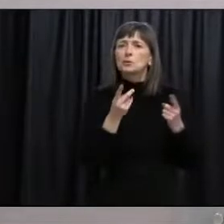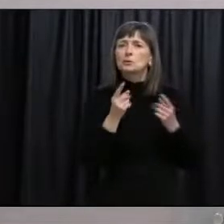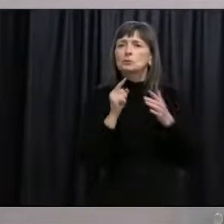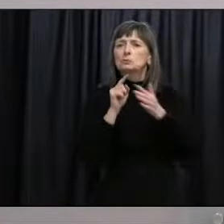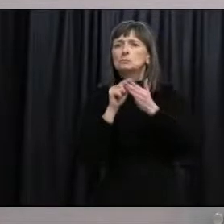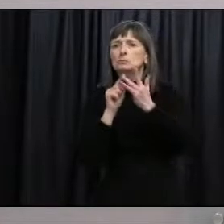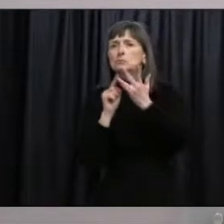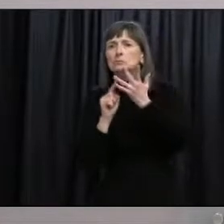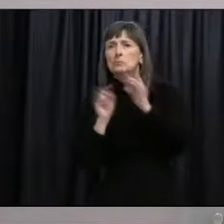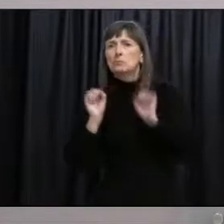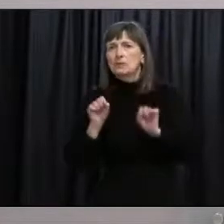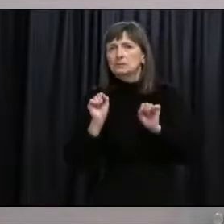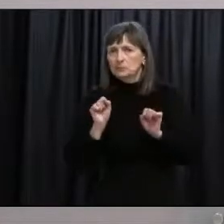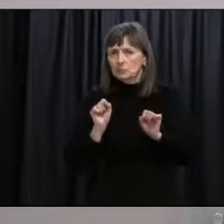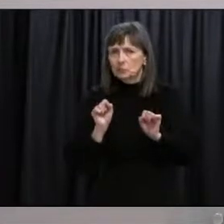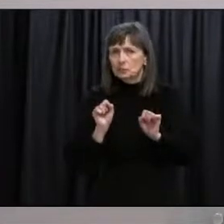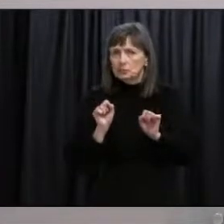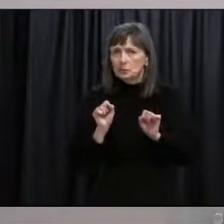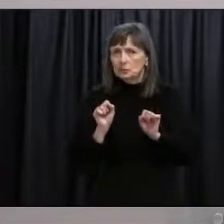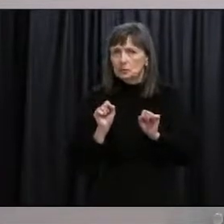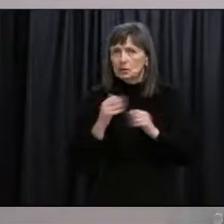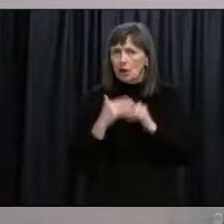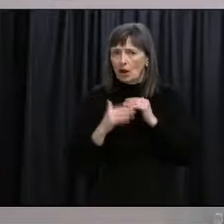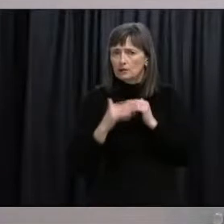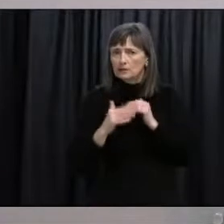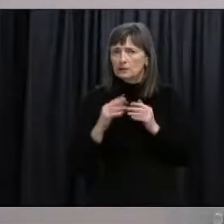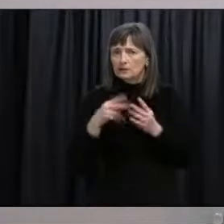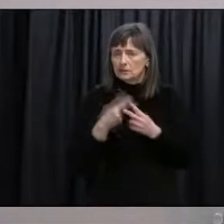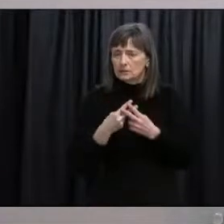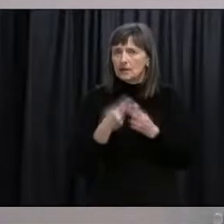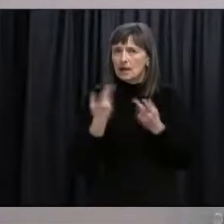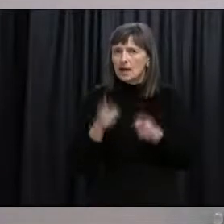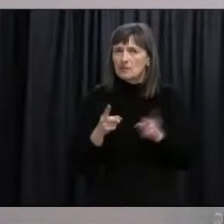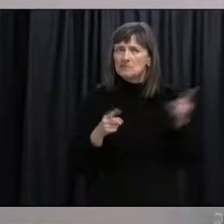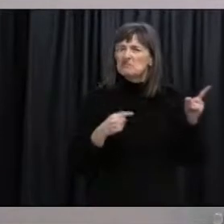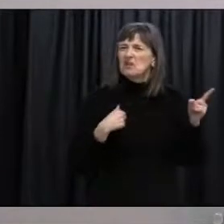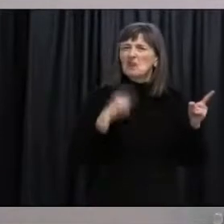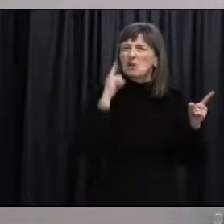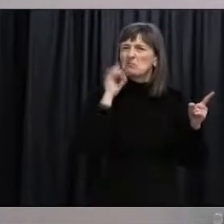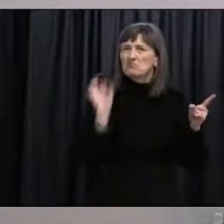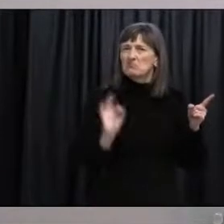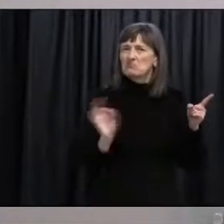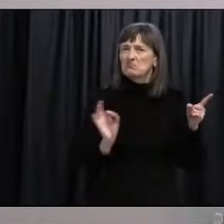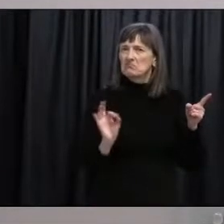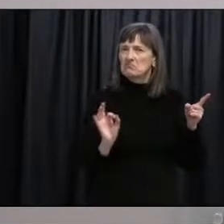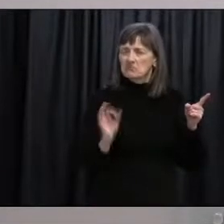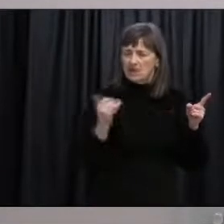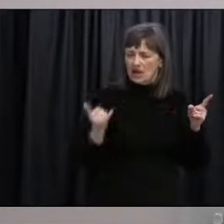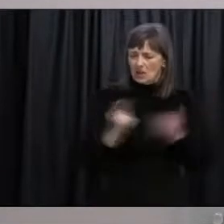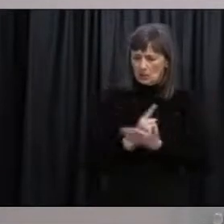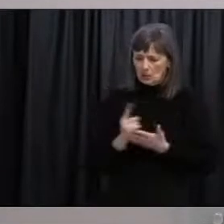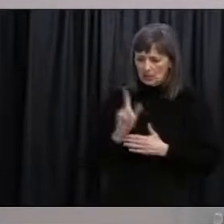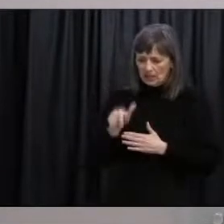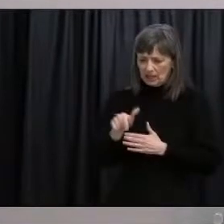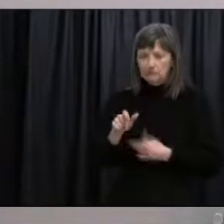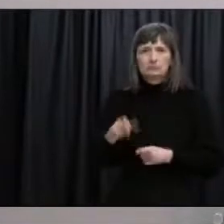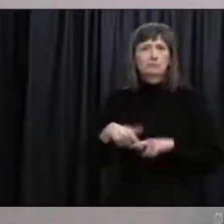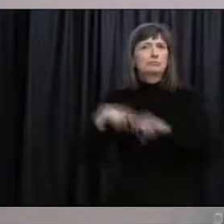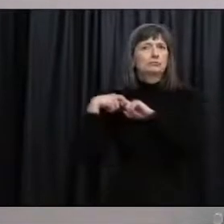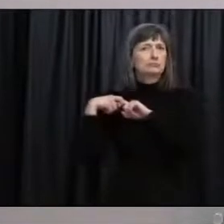possible blood clots, but that they don't see it as being a problem. What changed in that short period of